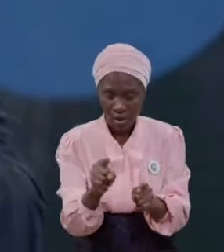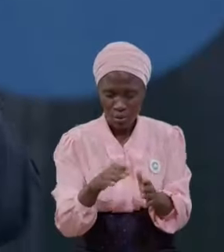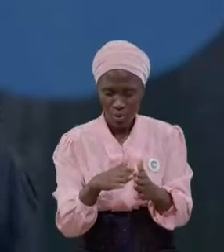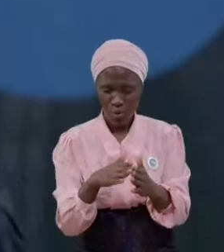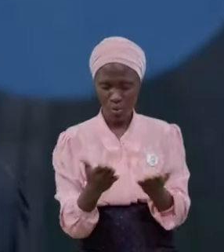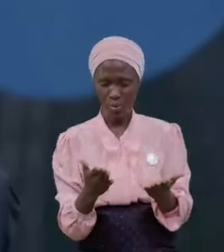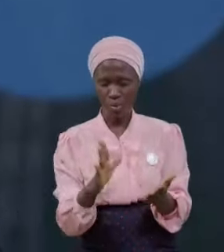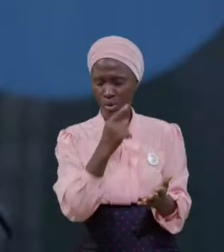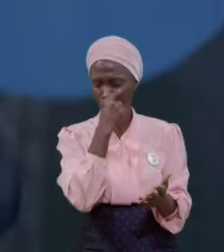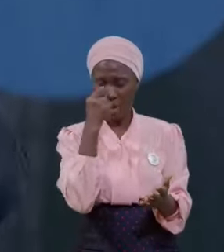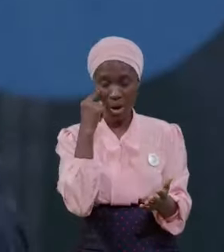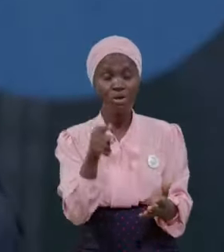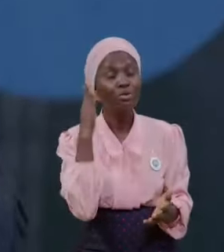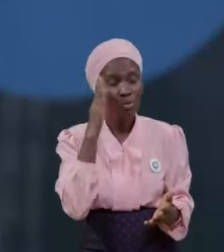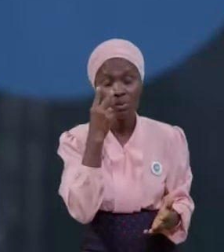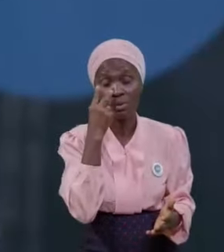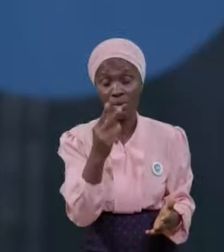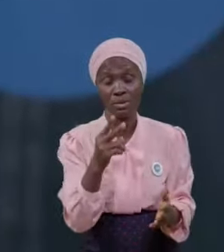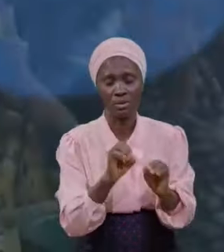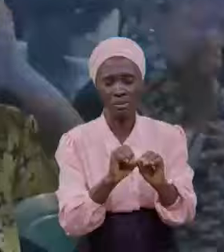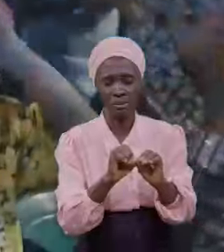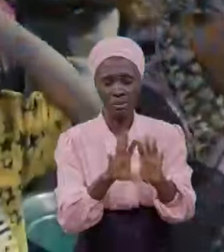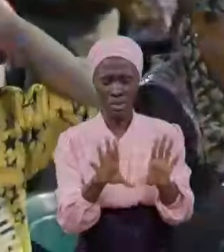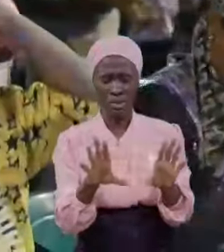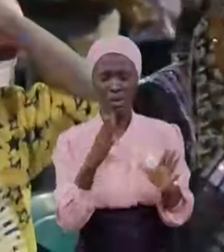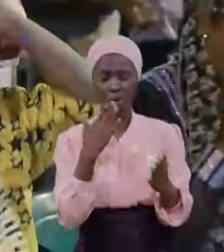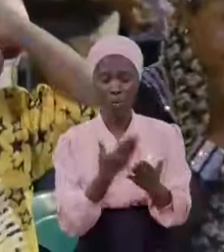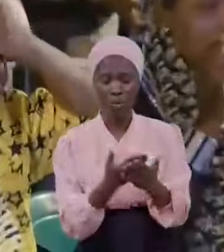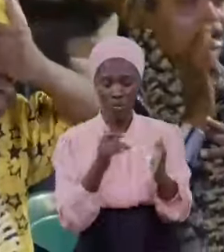clear, well, in Jesus' name.